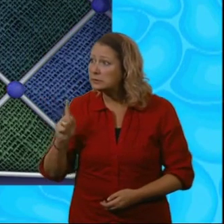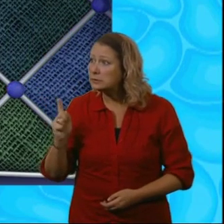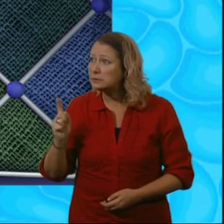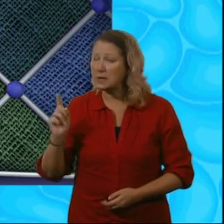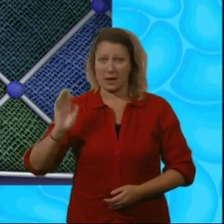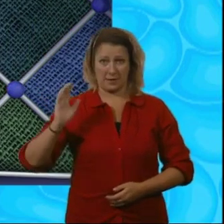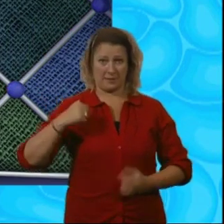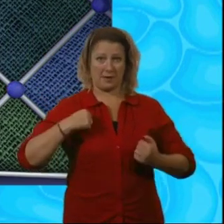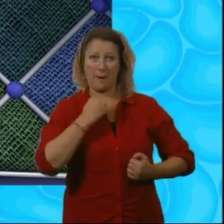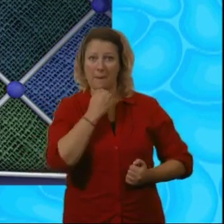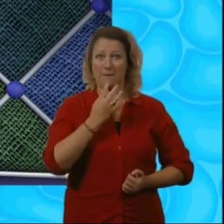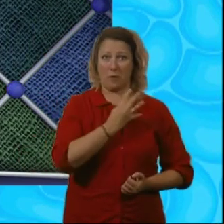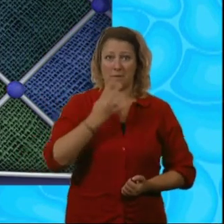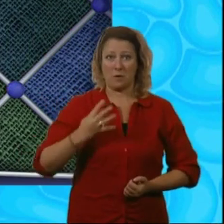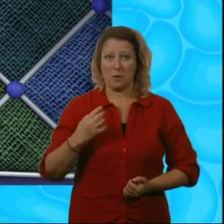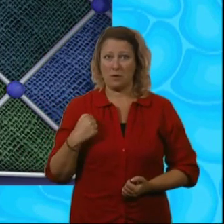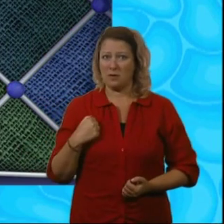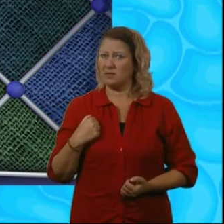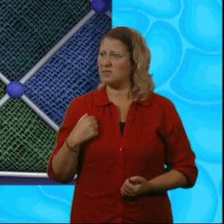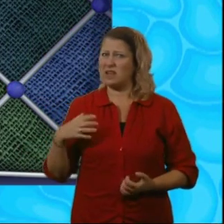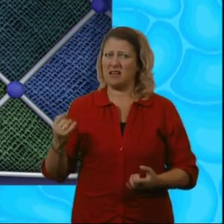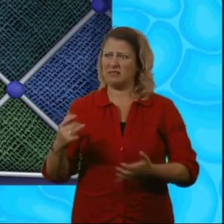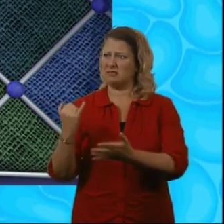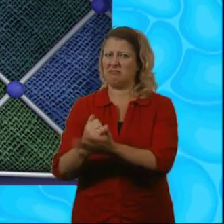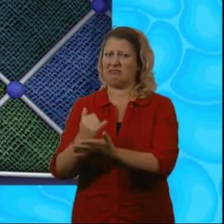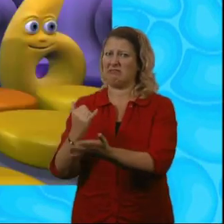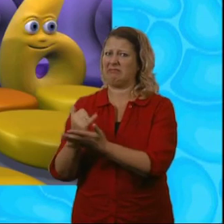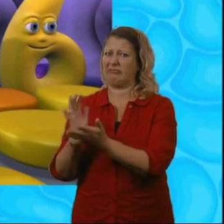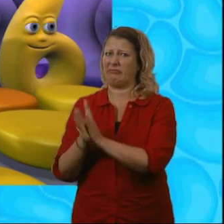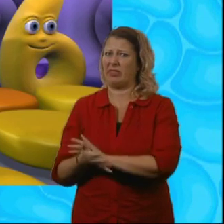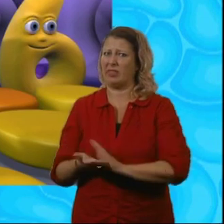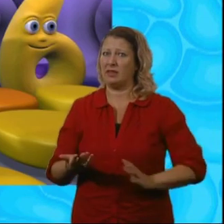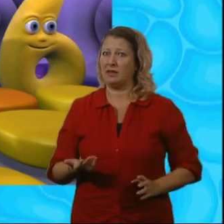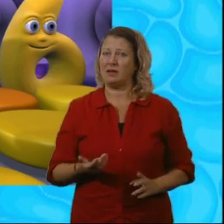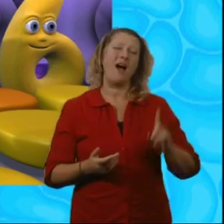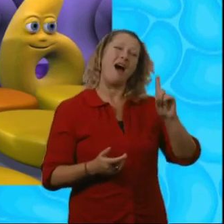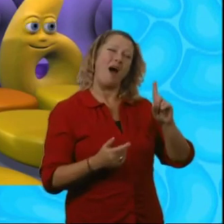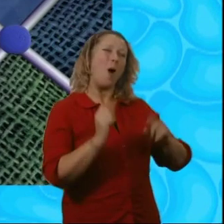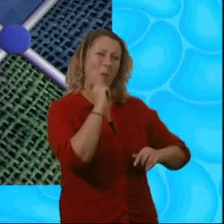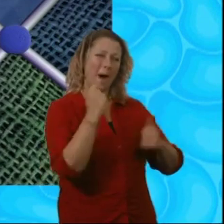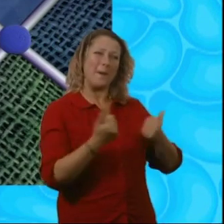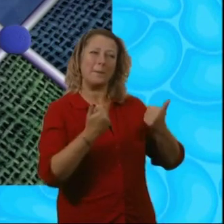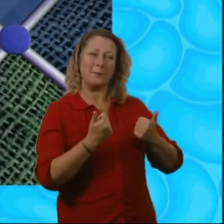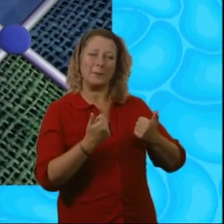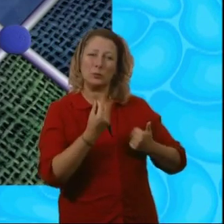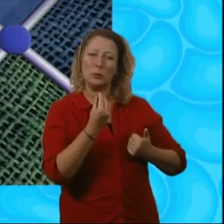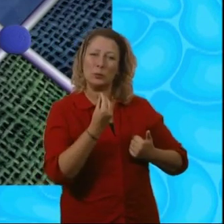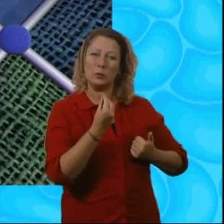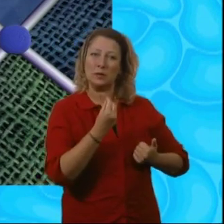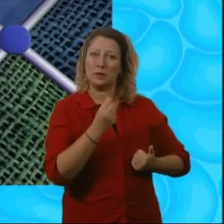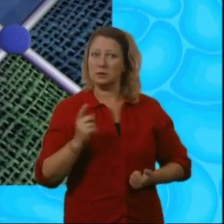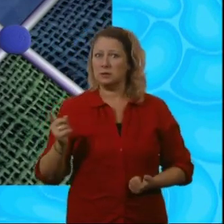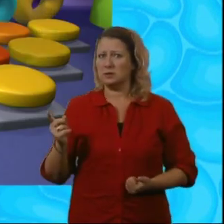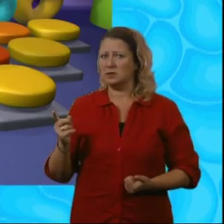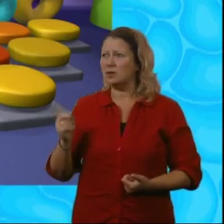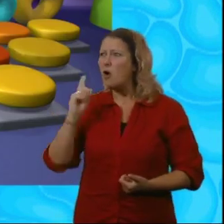Hello, Agent 44 here. Things are going wrong. But not for long. These girls are losing